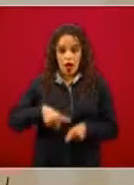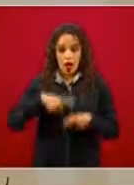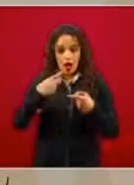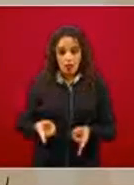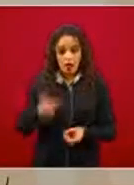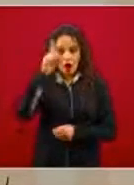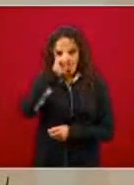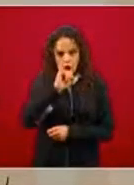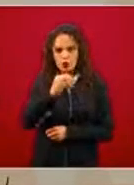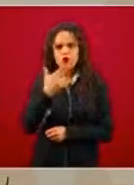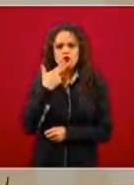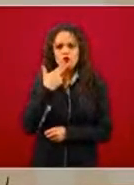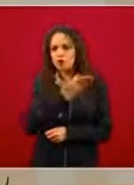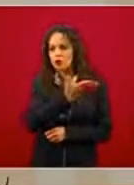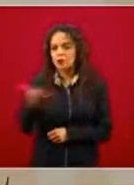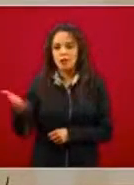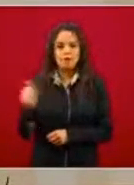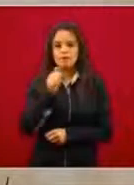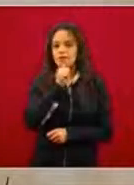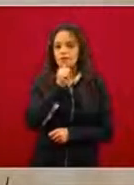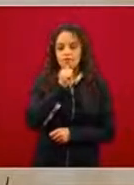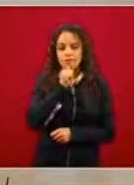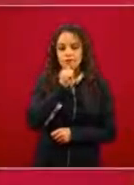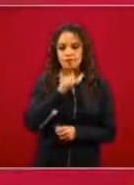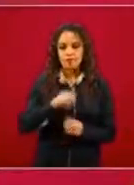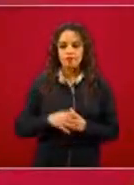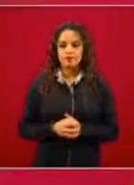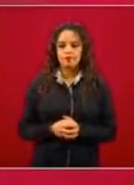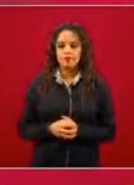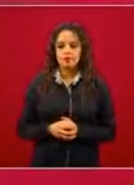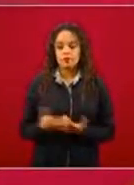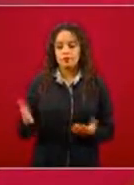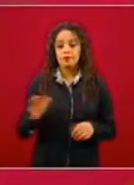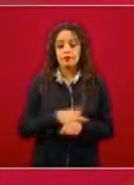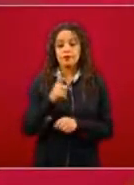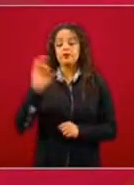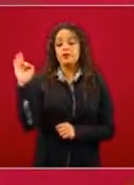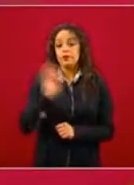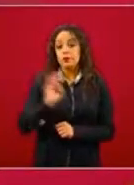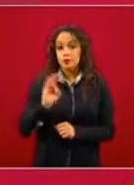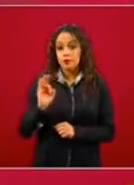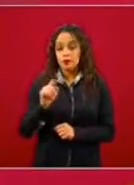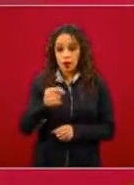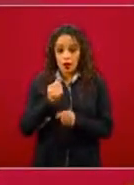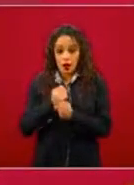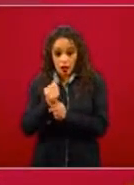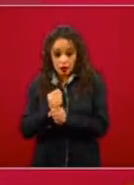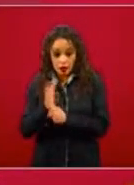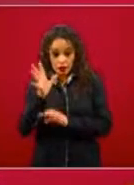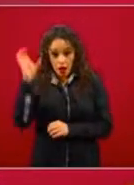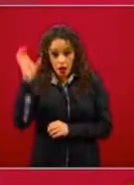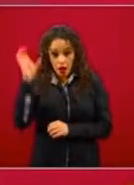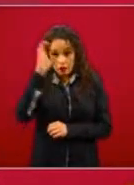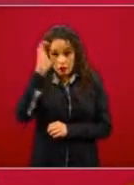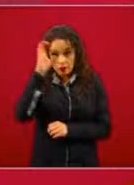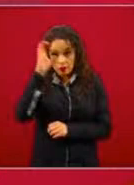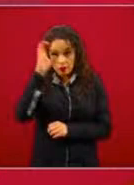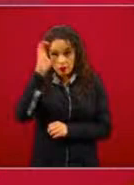But right now, that particular one is not recommended right now, even though what it could be said on